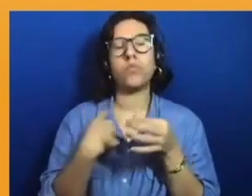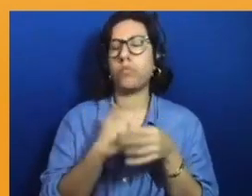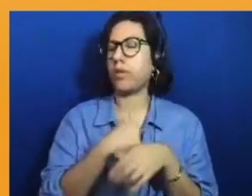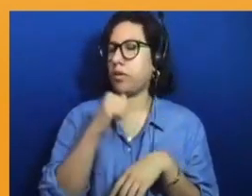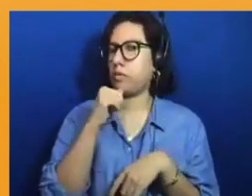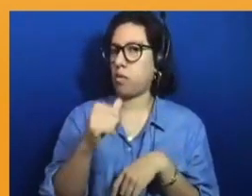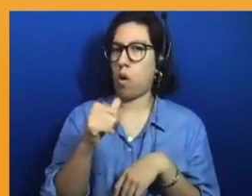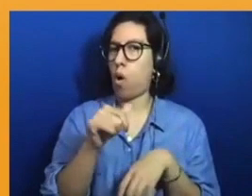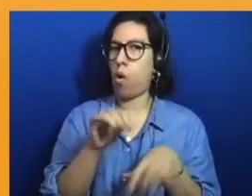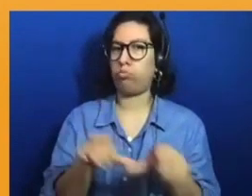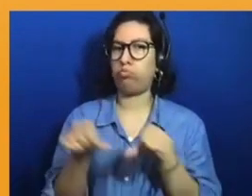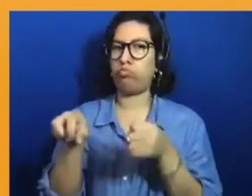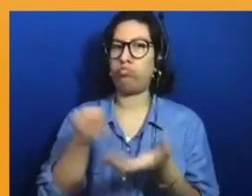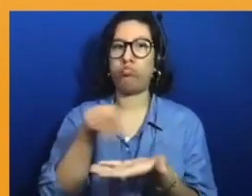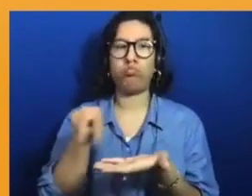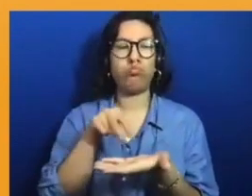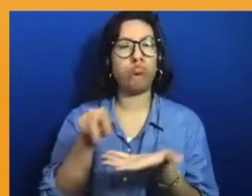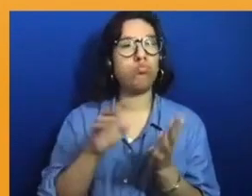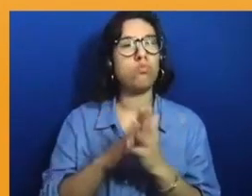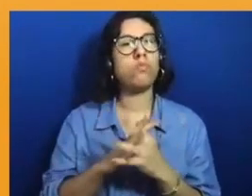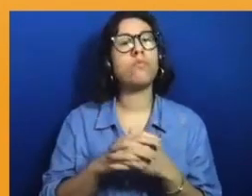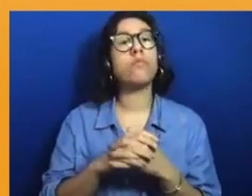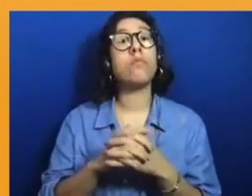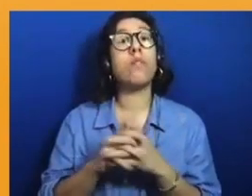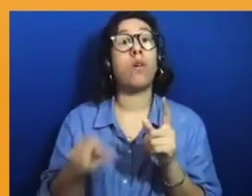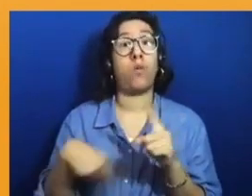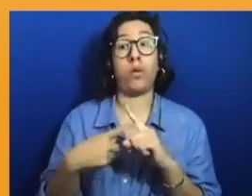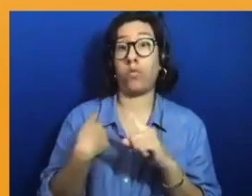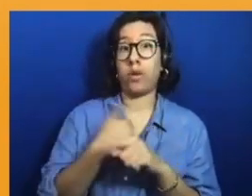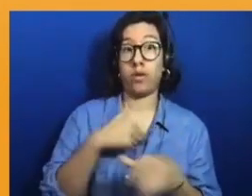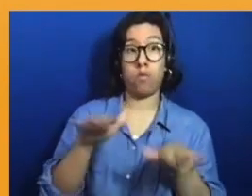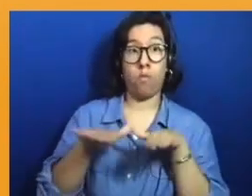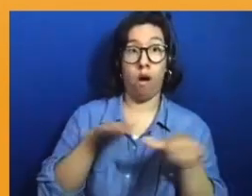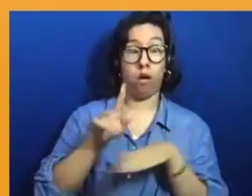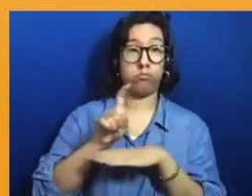do is when we walk,